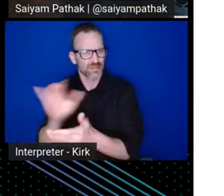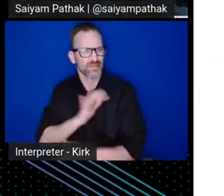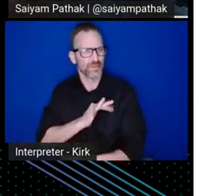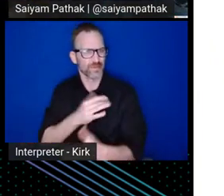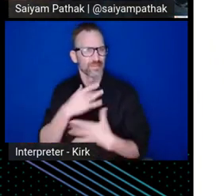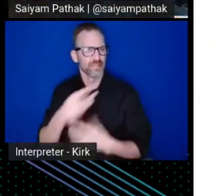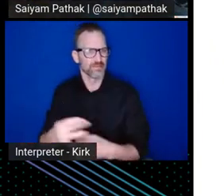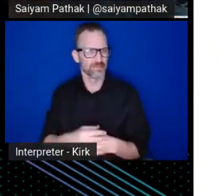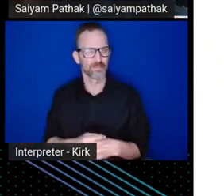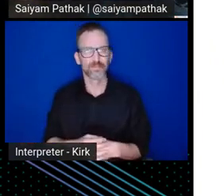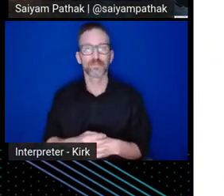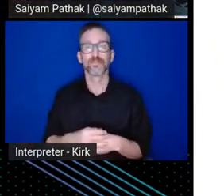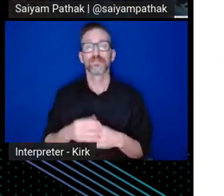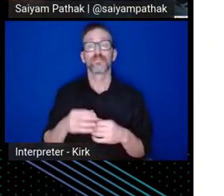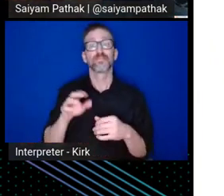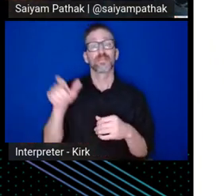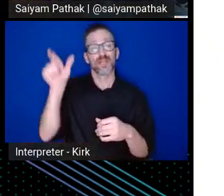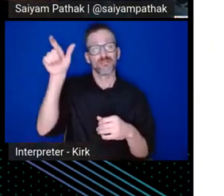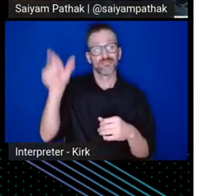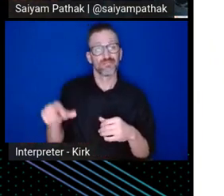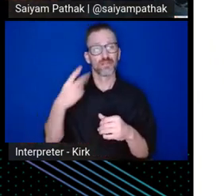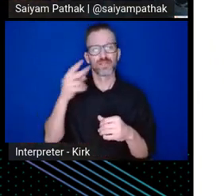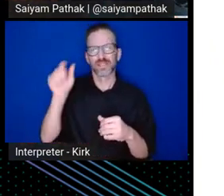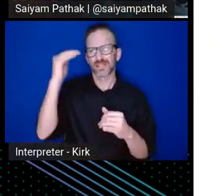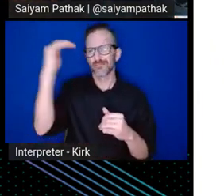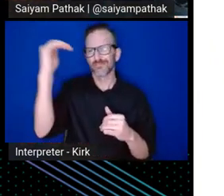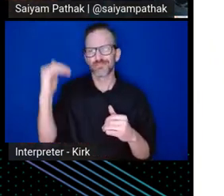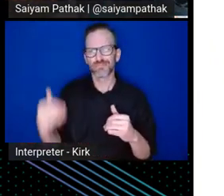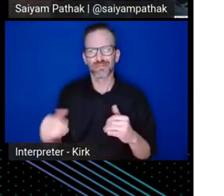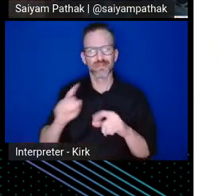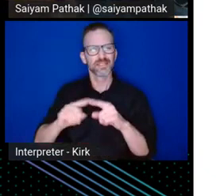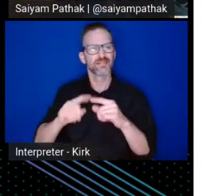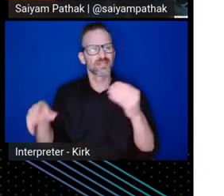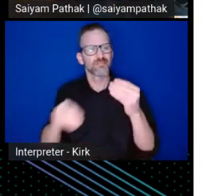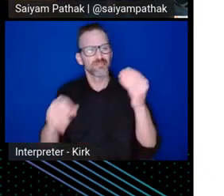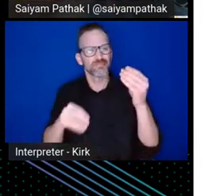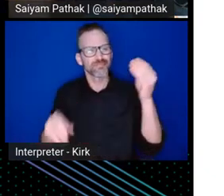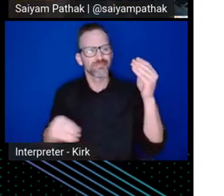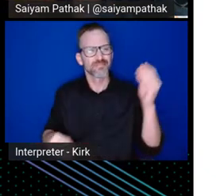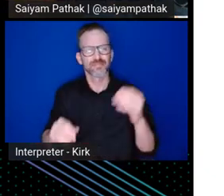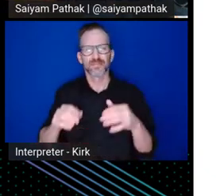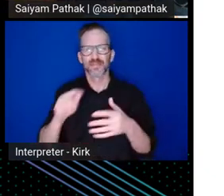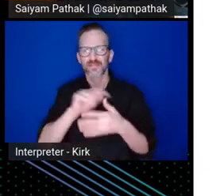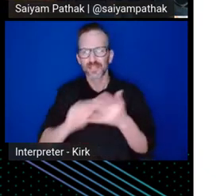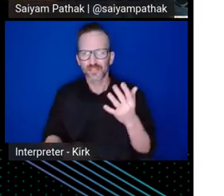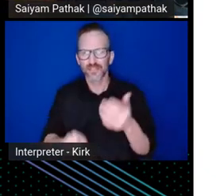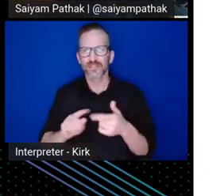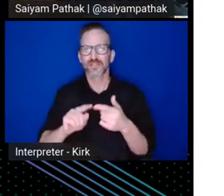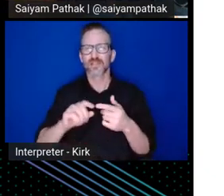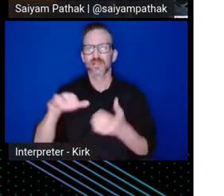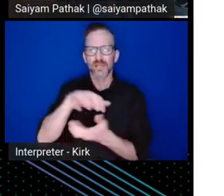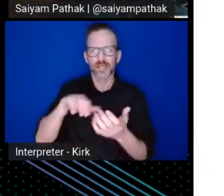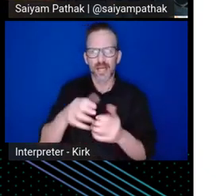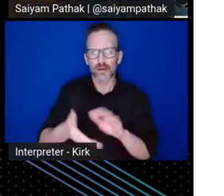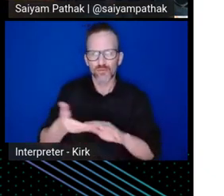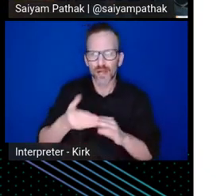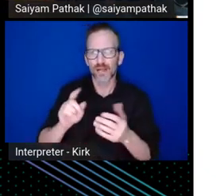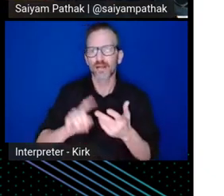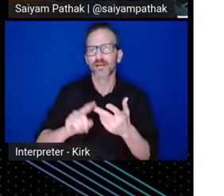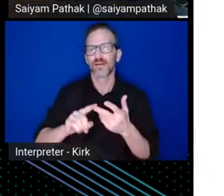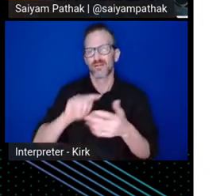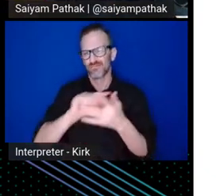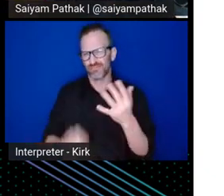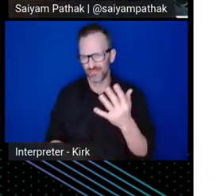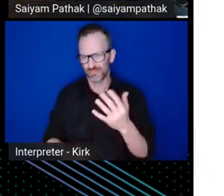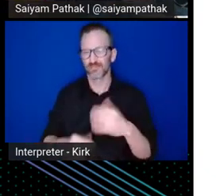And on the right hand side, you can see all the list of other built-in plugins which are there. Like, you can deploy to Google Cloud Run, to Azure Container Instance and stuff like